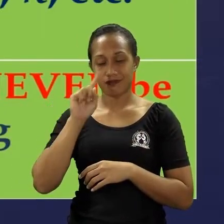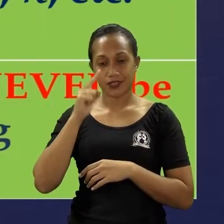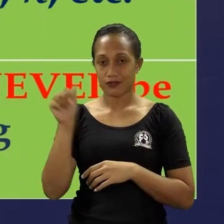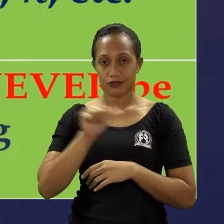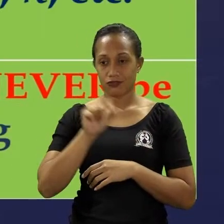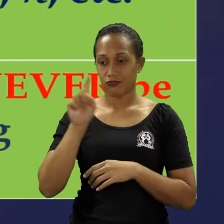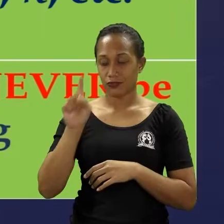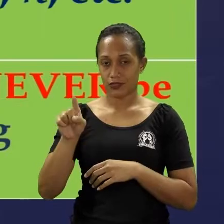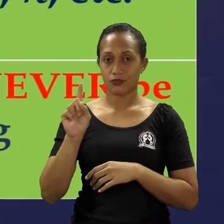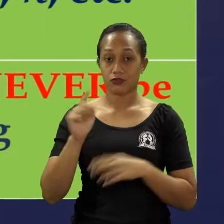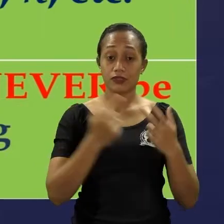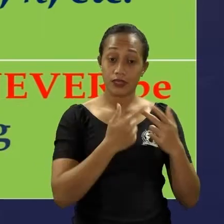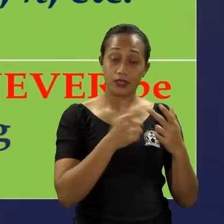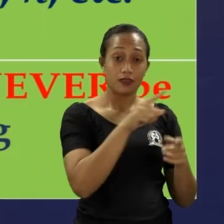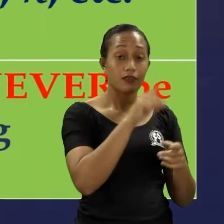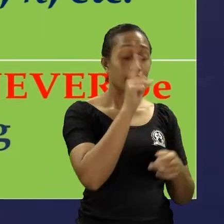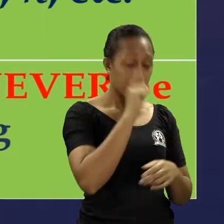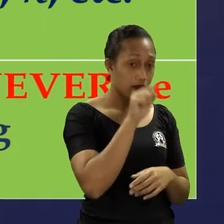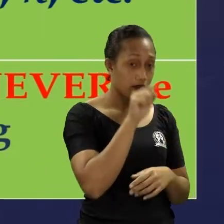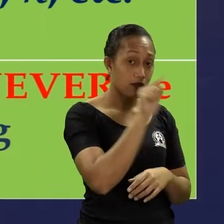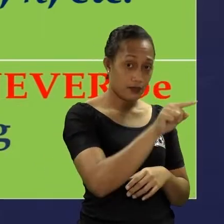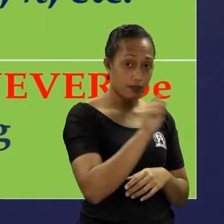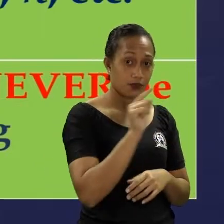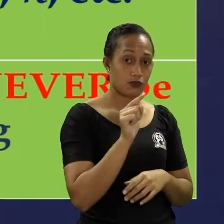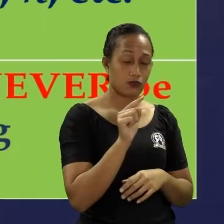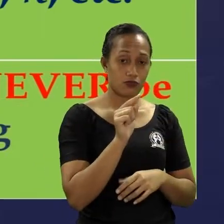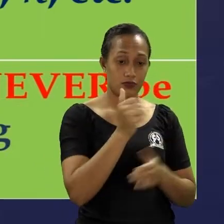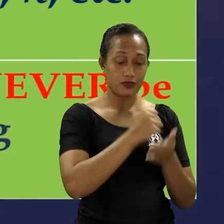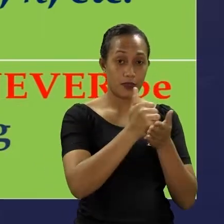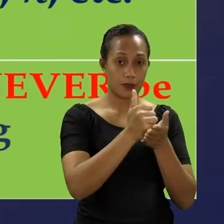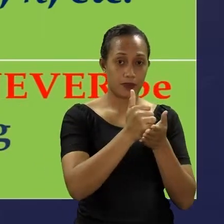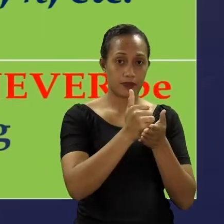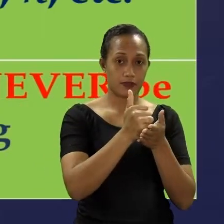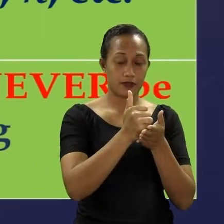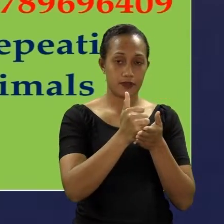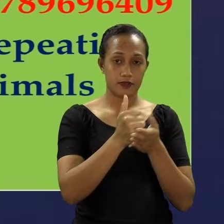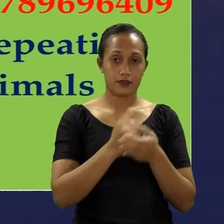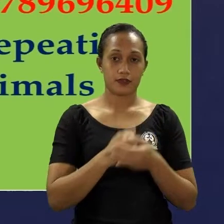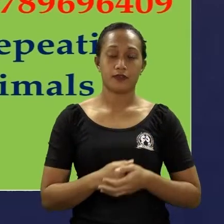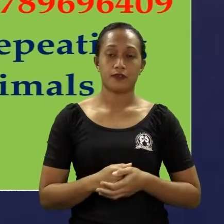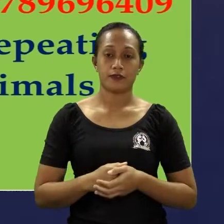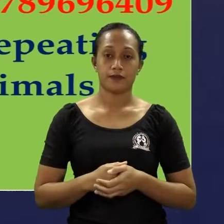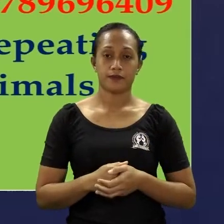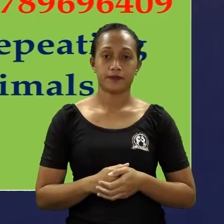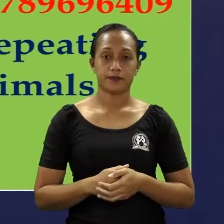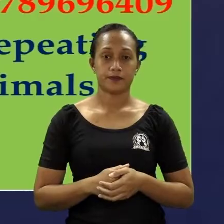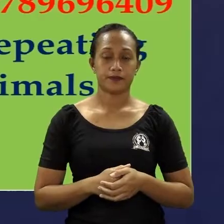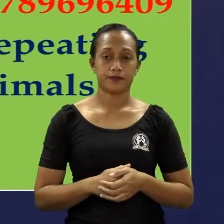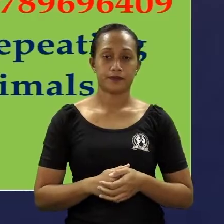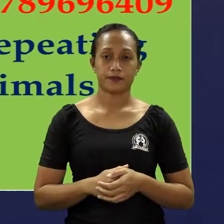Elemafai. Na via ilato only terminating decimals.